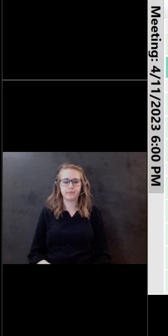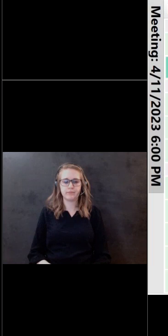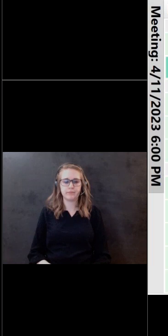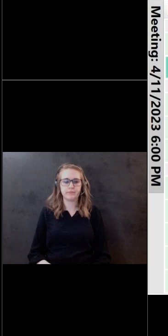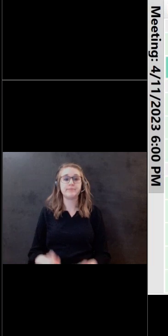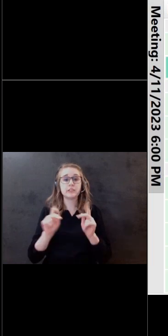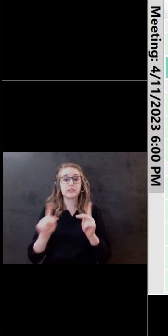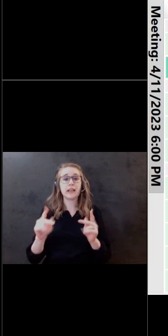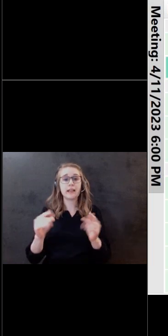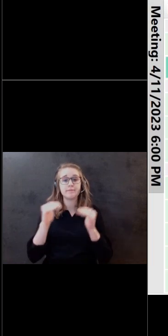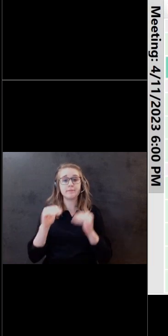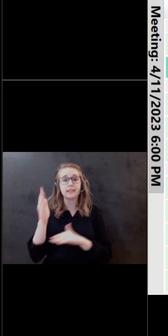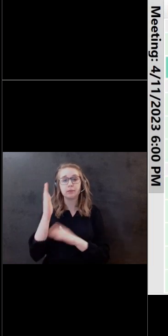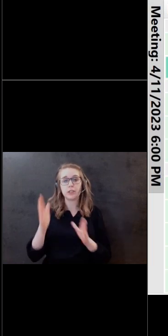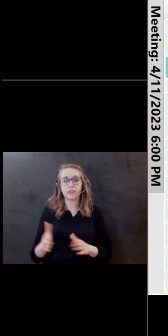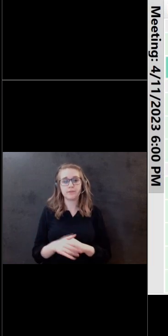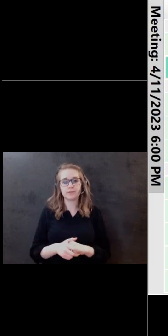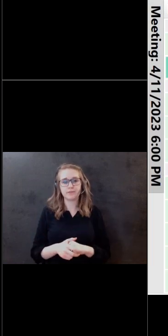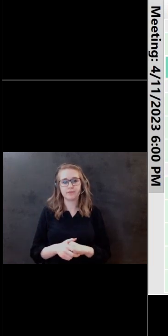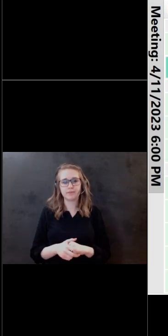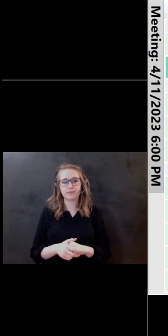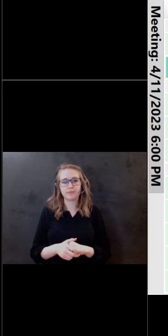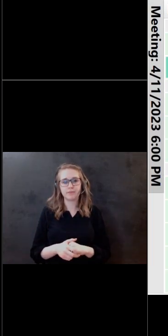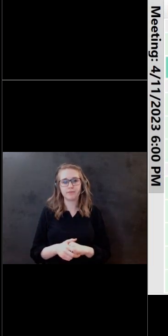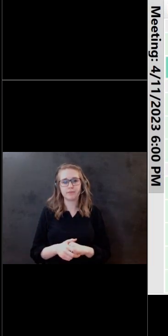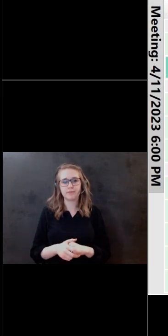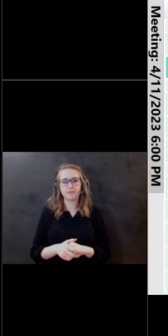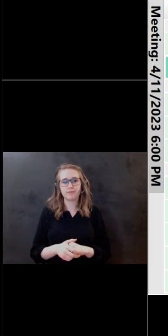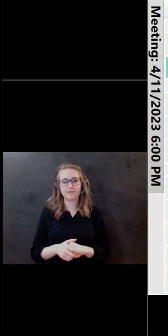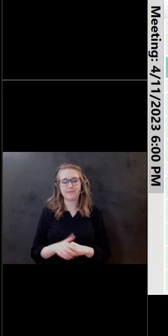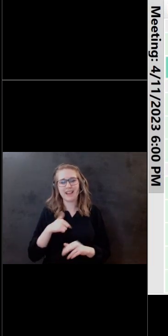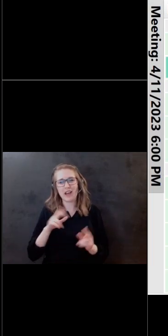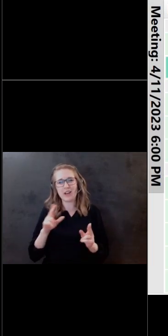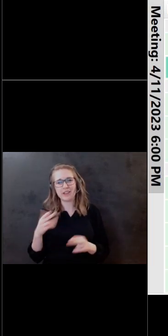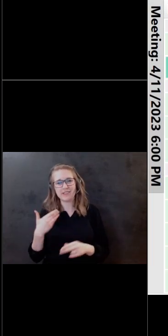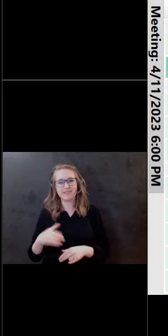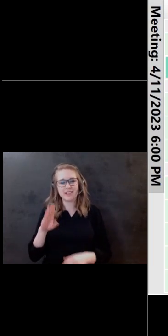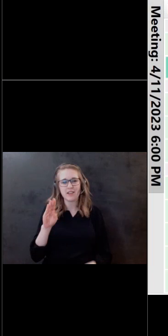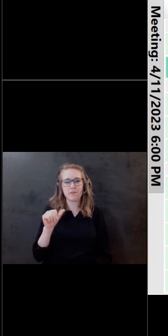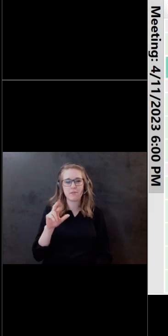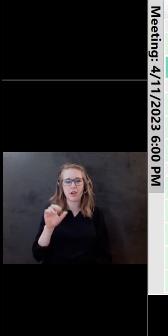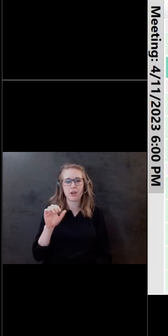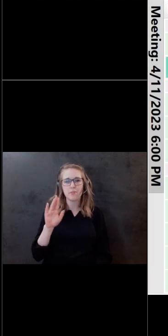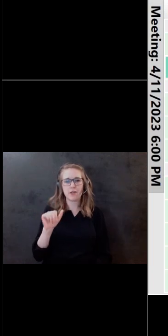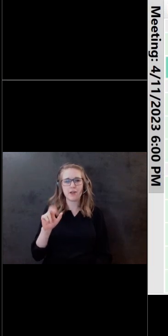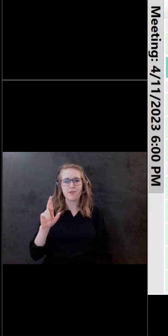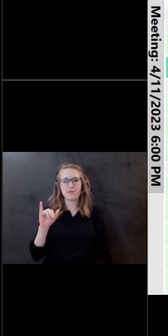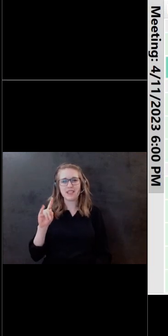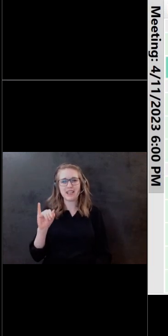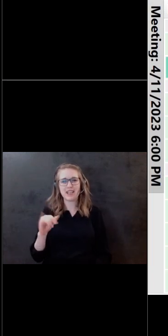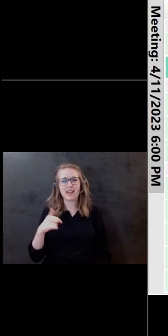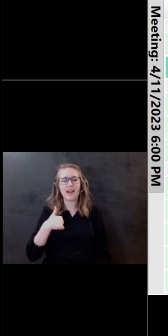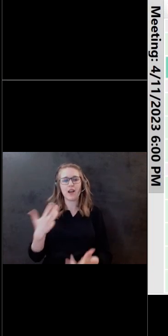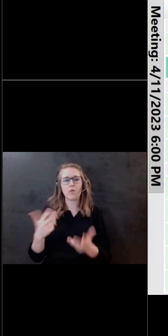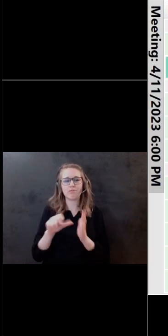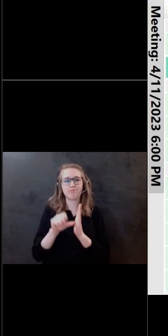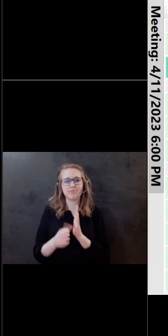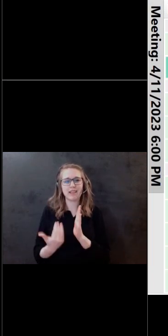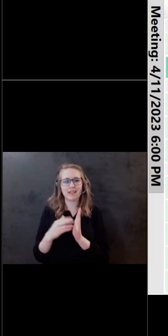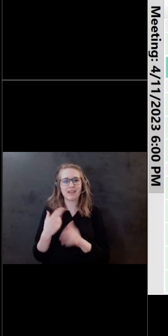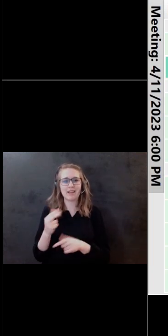All right, next speaker. I'll hurry. My name is Barbara Reedy. I want to reiterate what